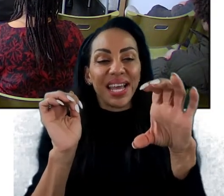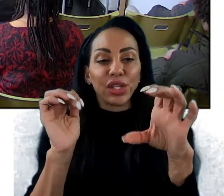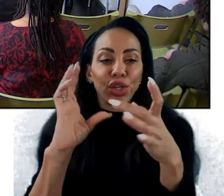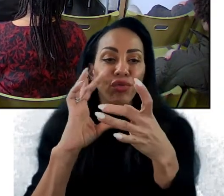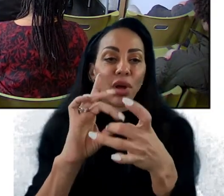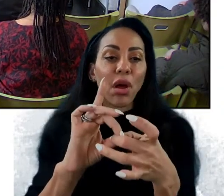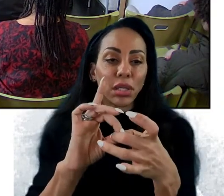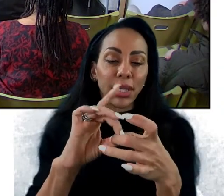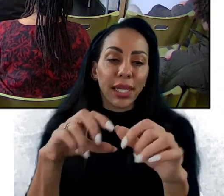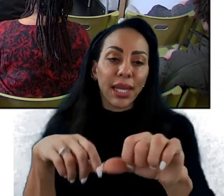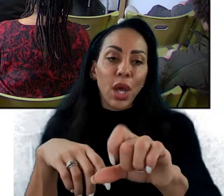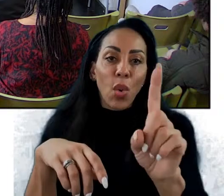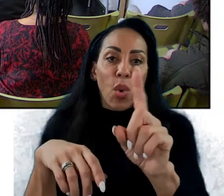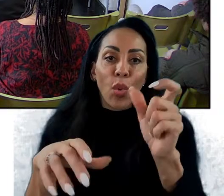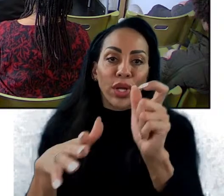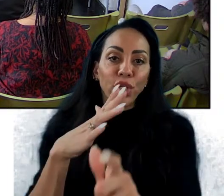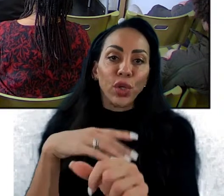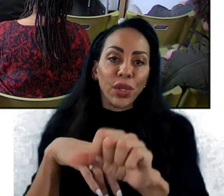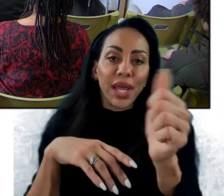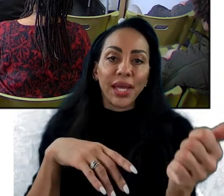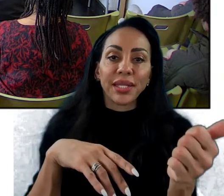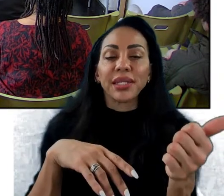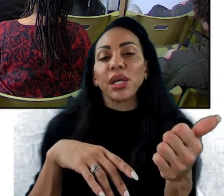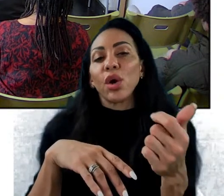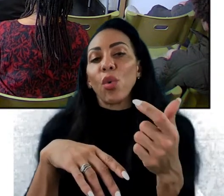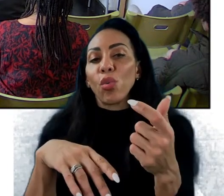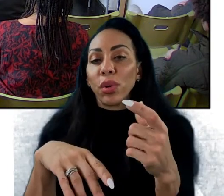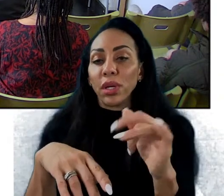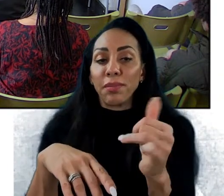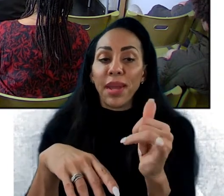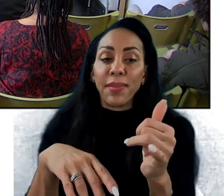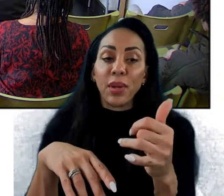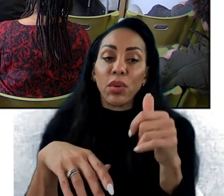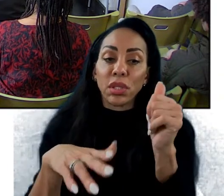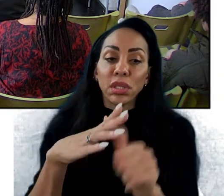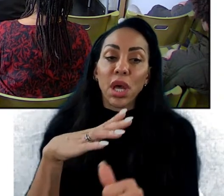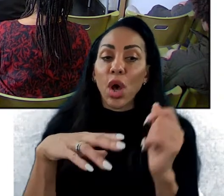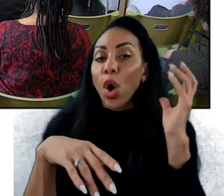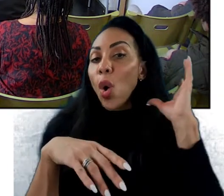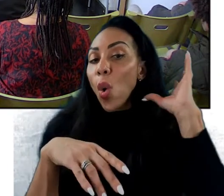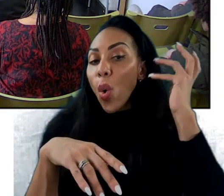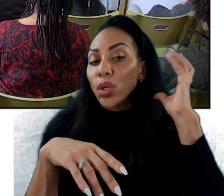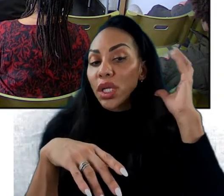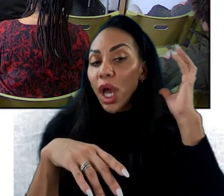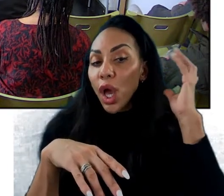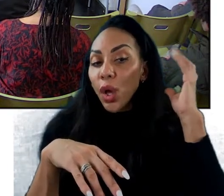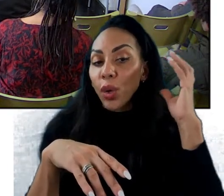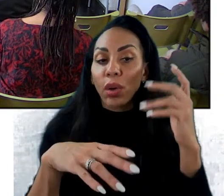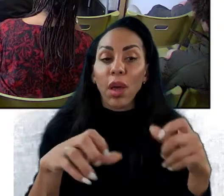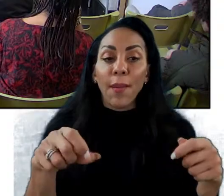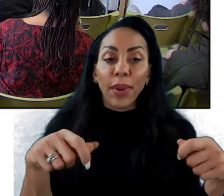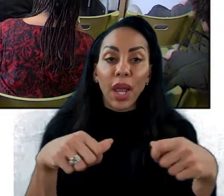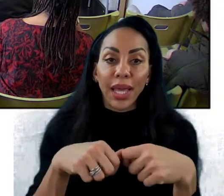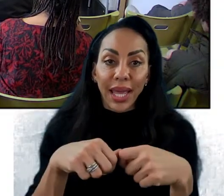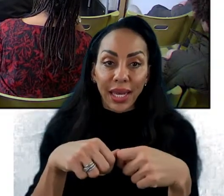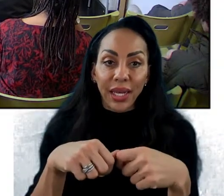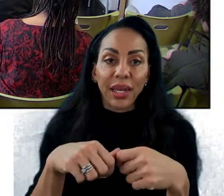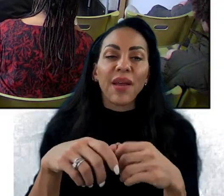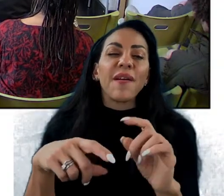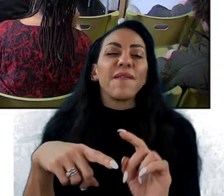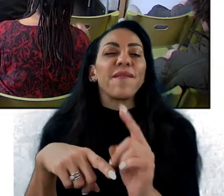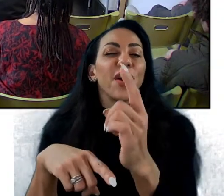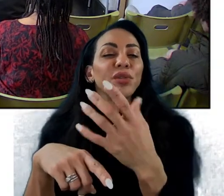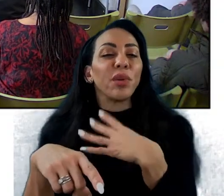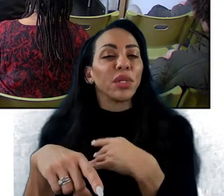is to move into doing audio plugins. And actually, this was an experiment in taking purely just a game engine, seeing whether it could make